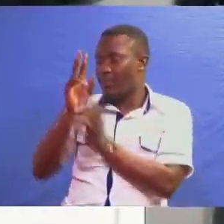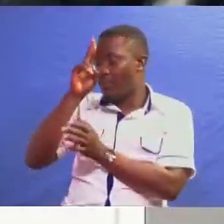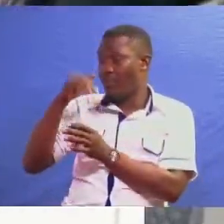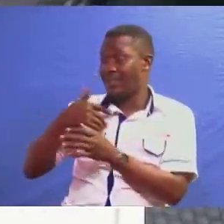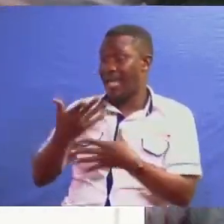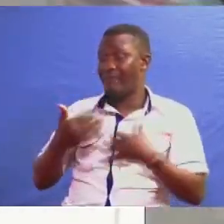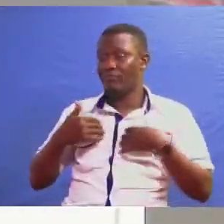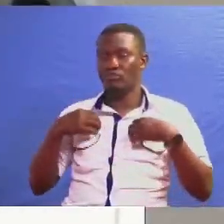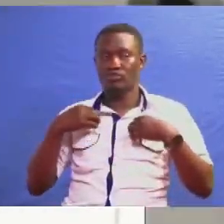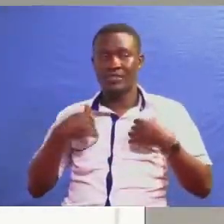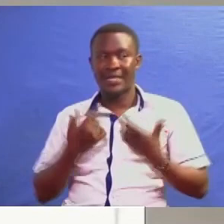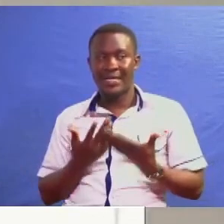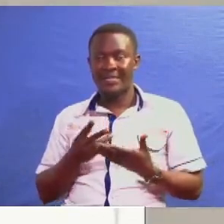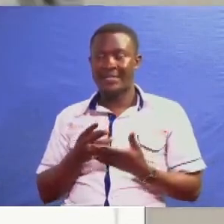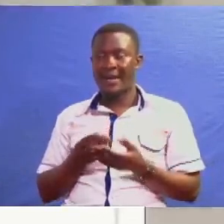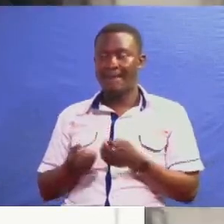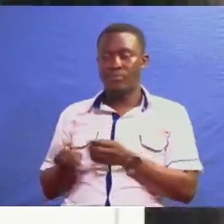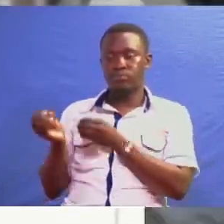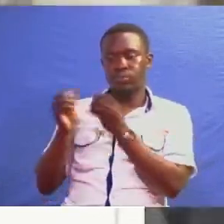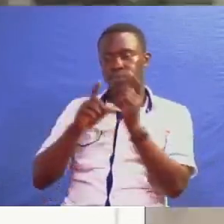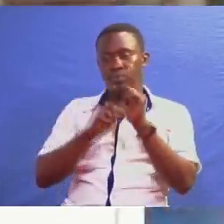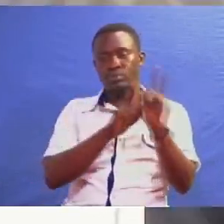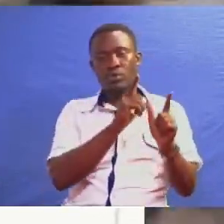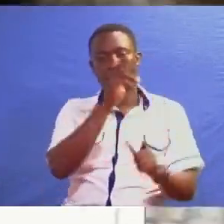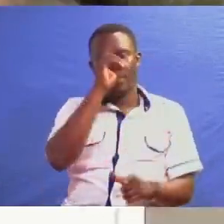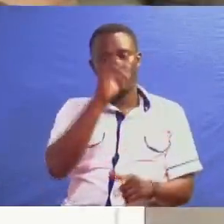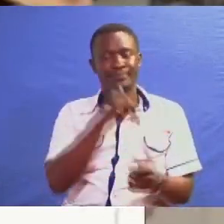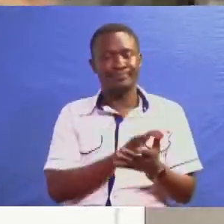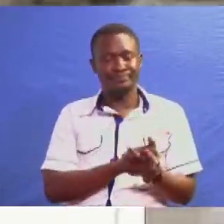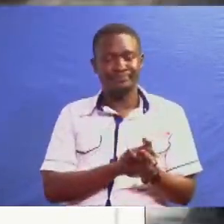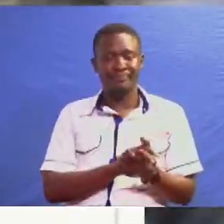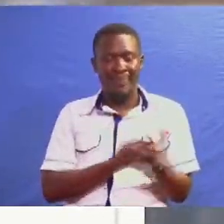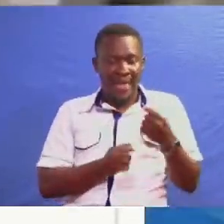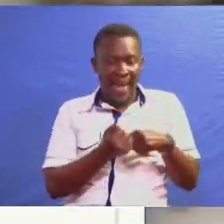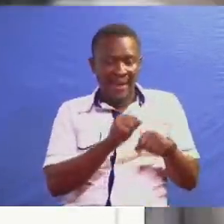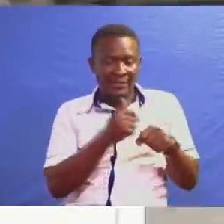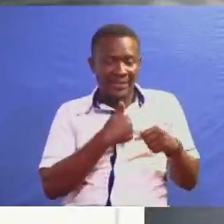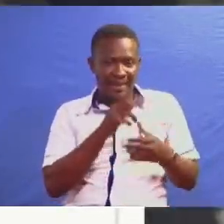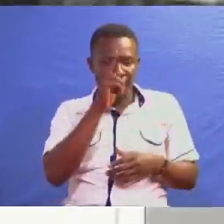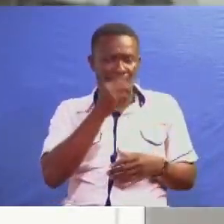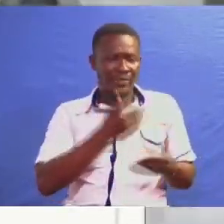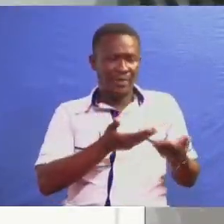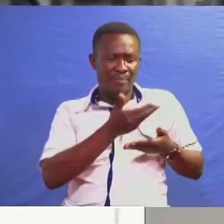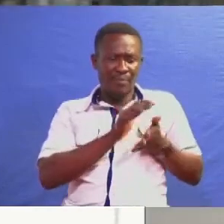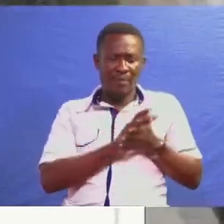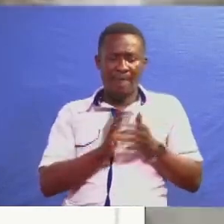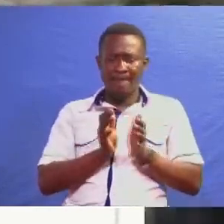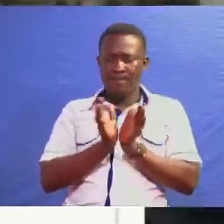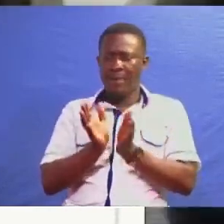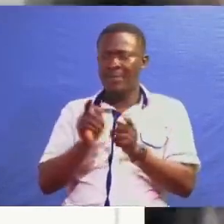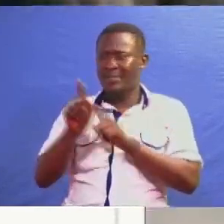clothes and tossed into police lorries. The intense police actions also subsequently brought public transport to a